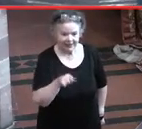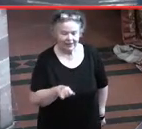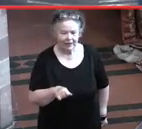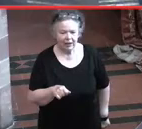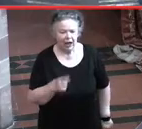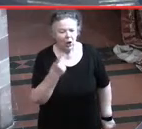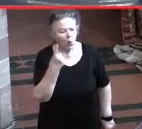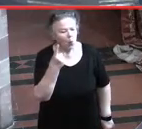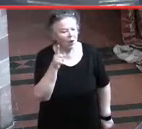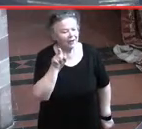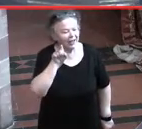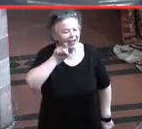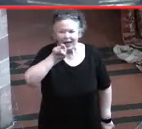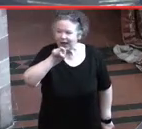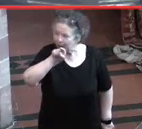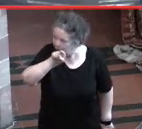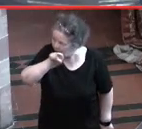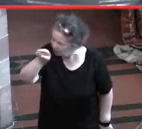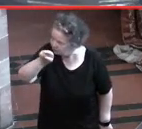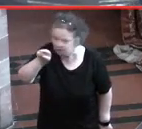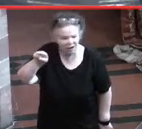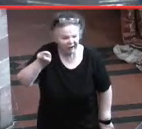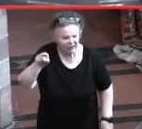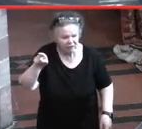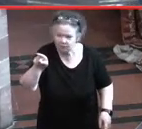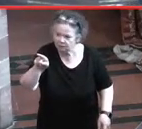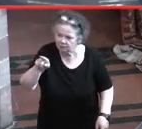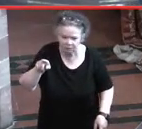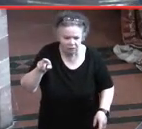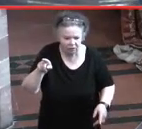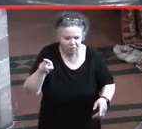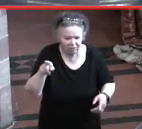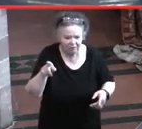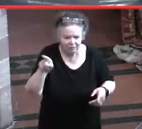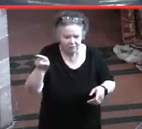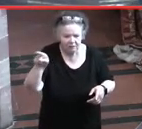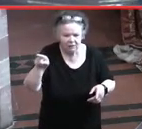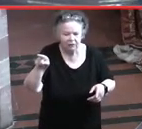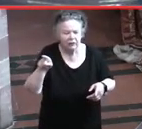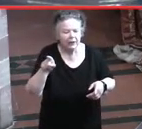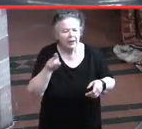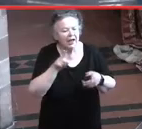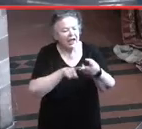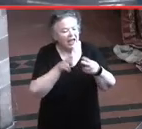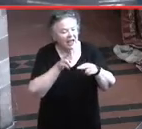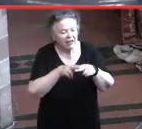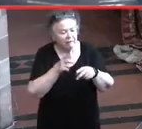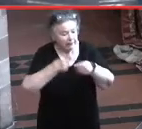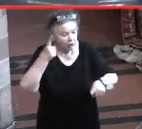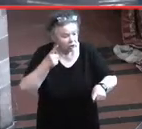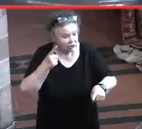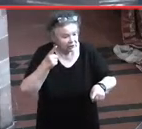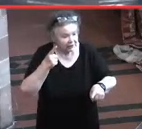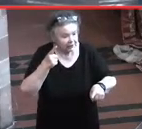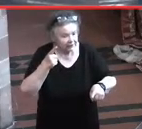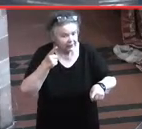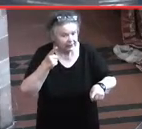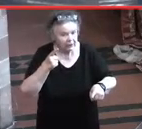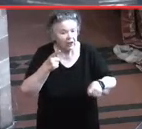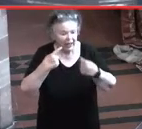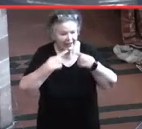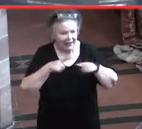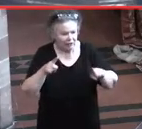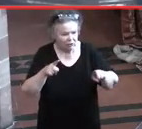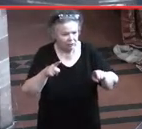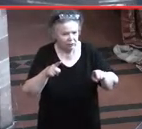there's one outside as well in the churchyard, just through that door there. In the case of an emergency, we will make announcements,